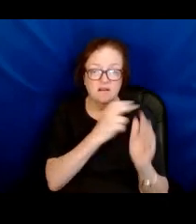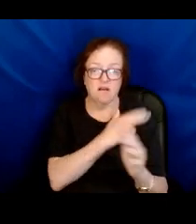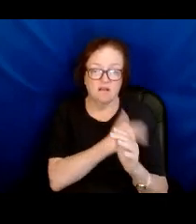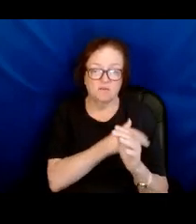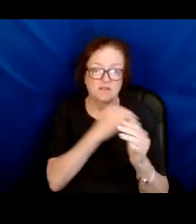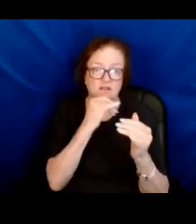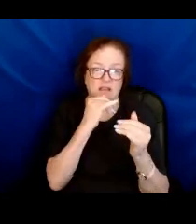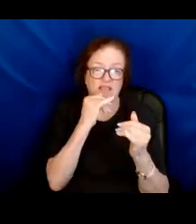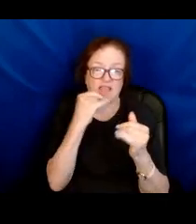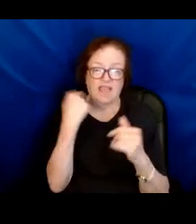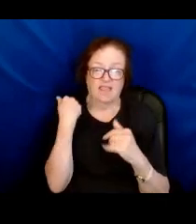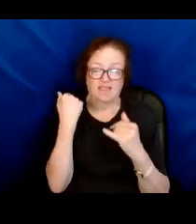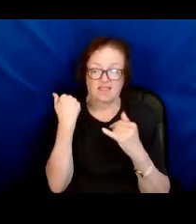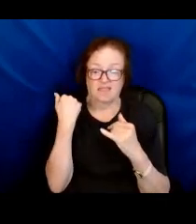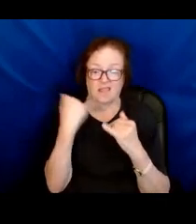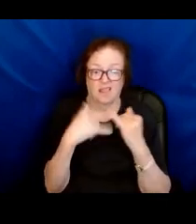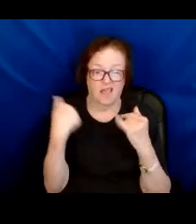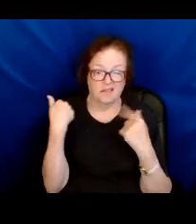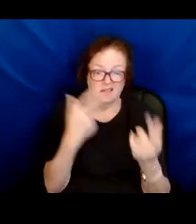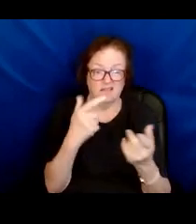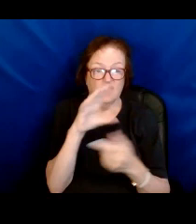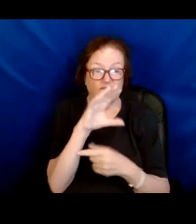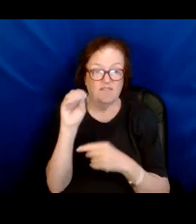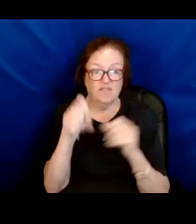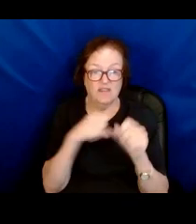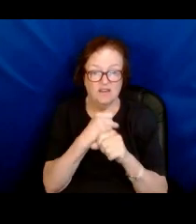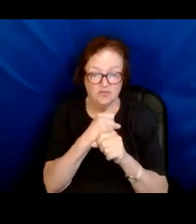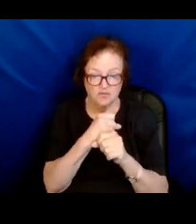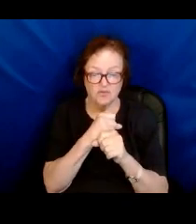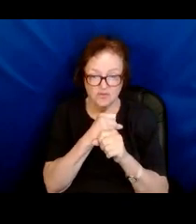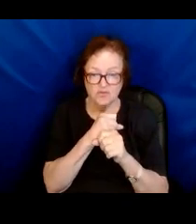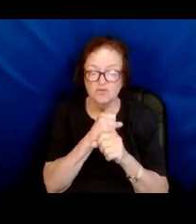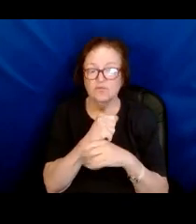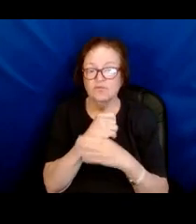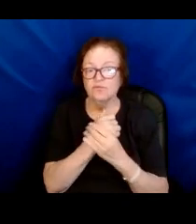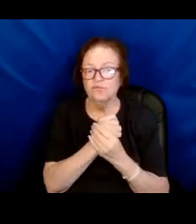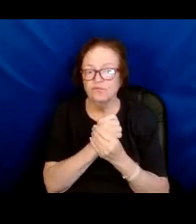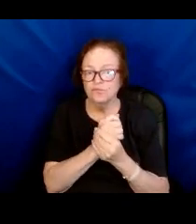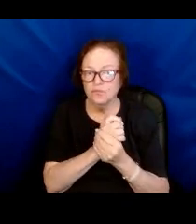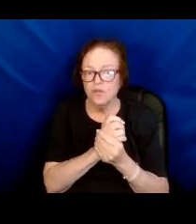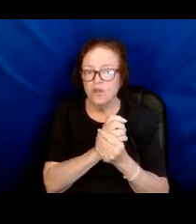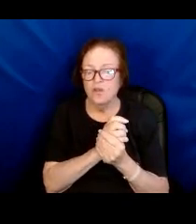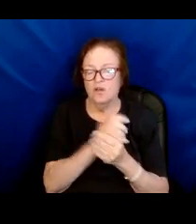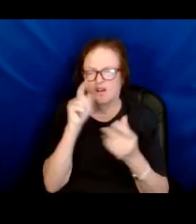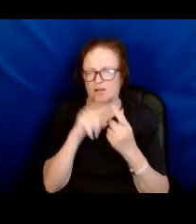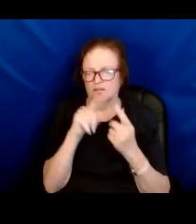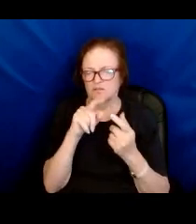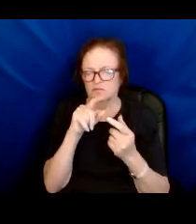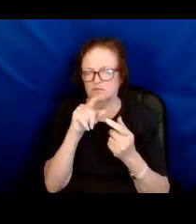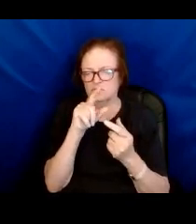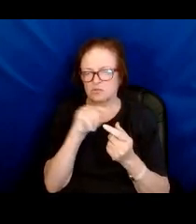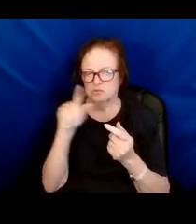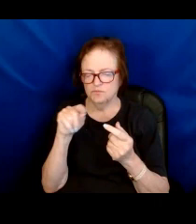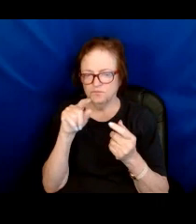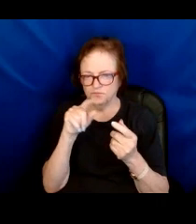excuse me, 50 years, from 1970 to 2020. For kids, there's been a decrease